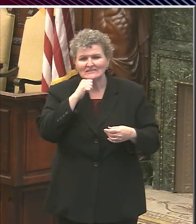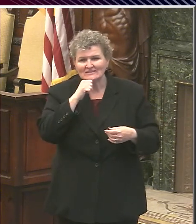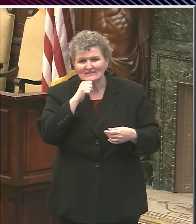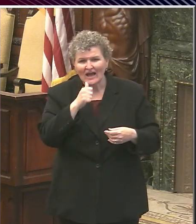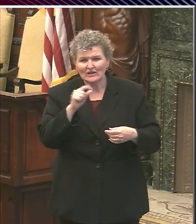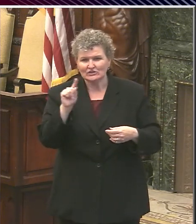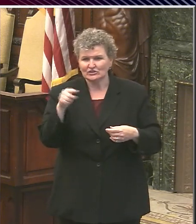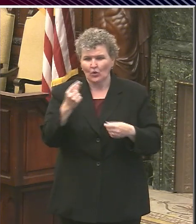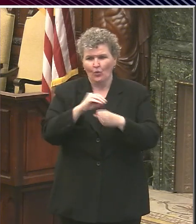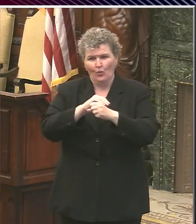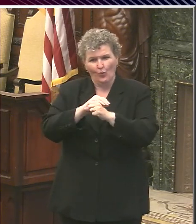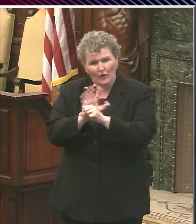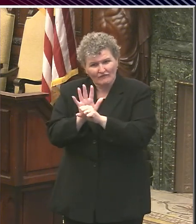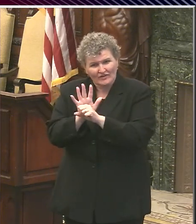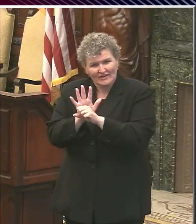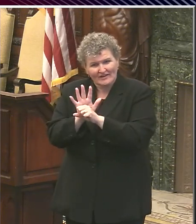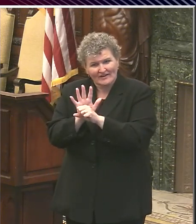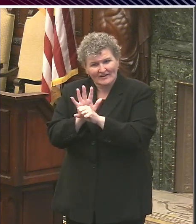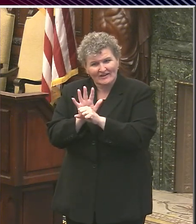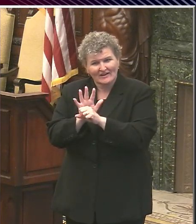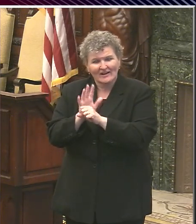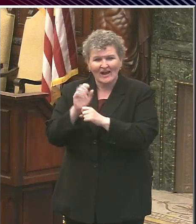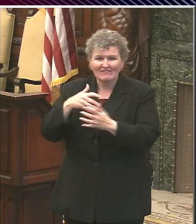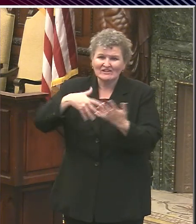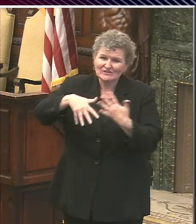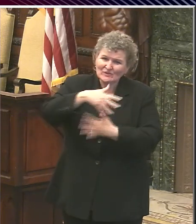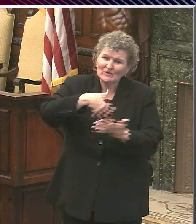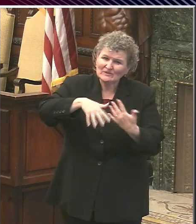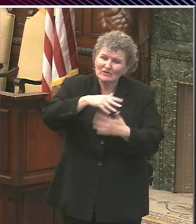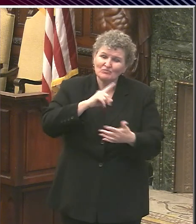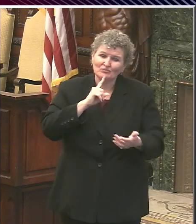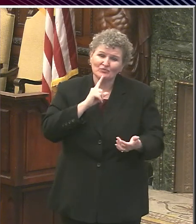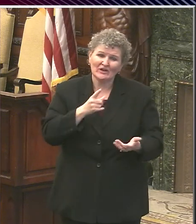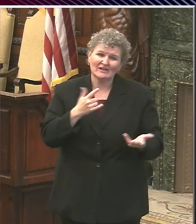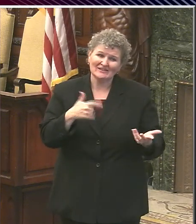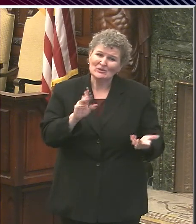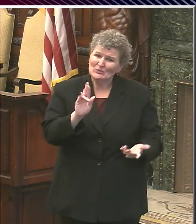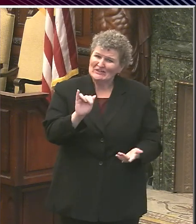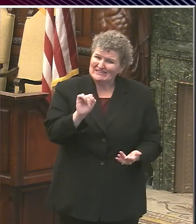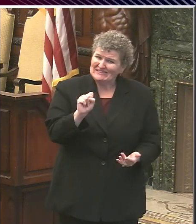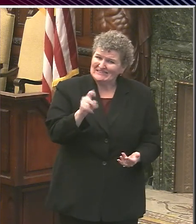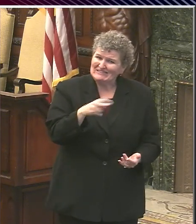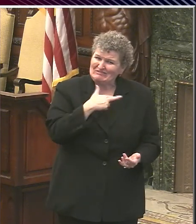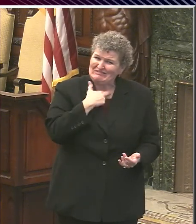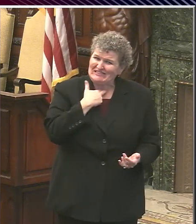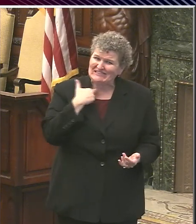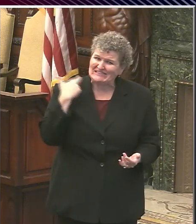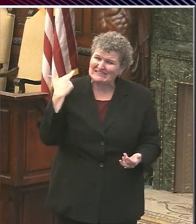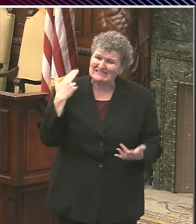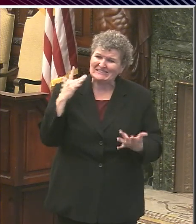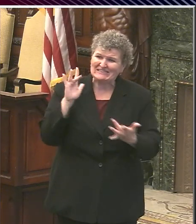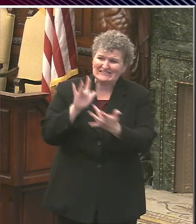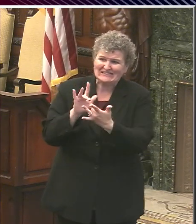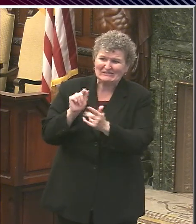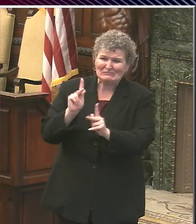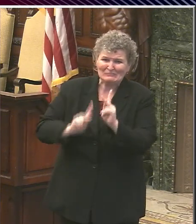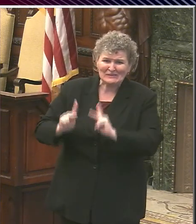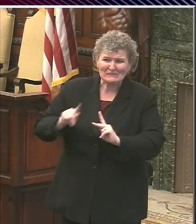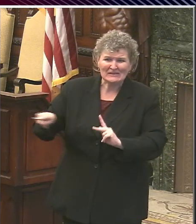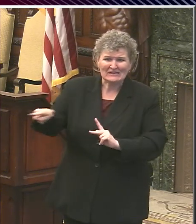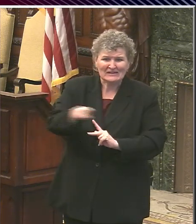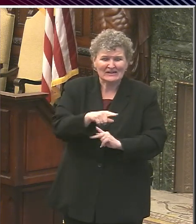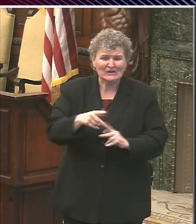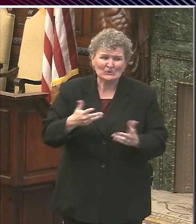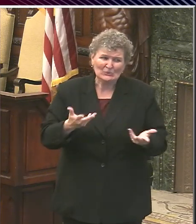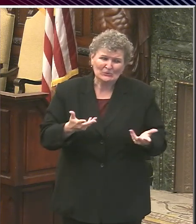close to other people. And so there are ways to be physically active without doing it. So that's a no. Correct.